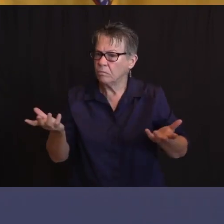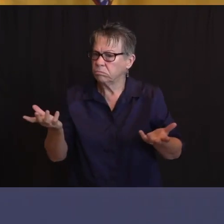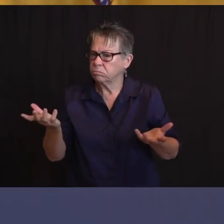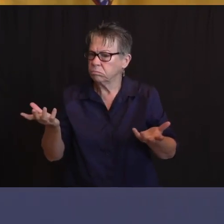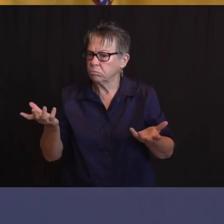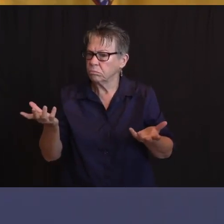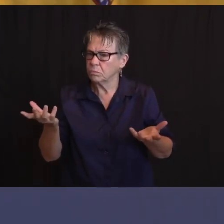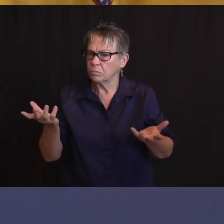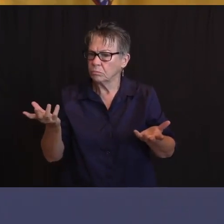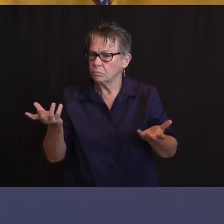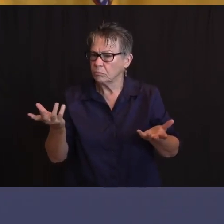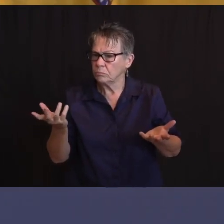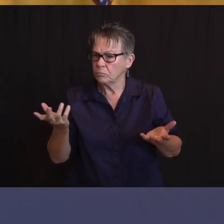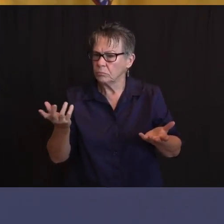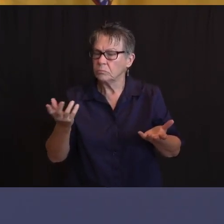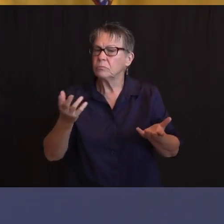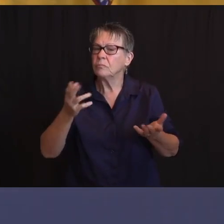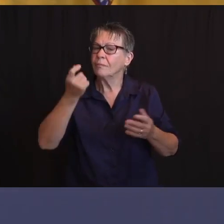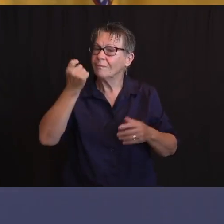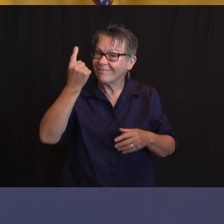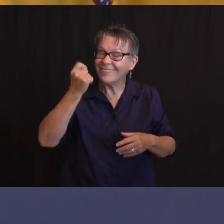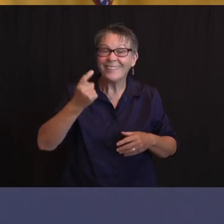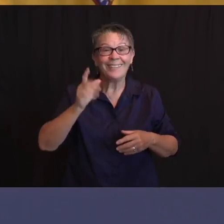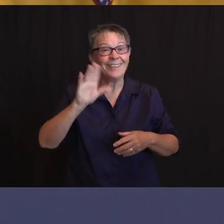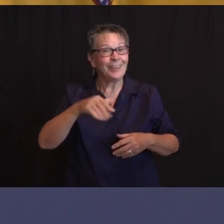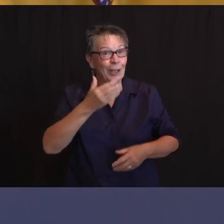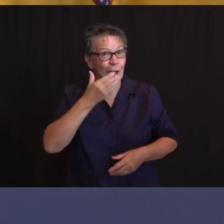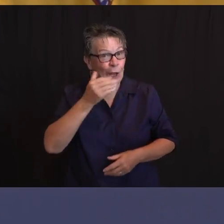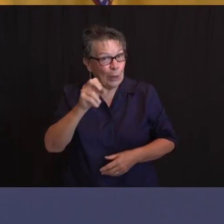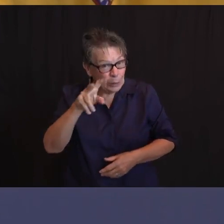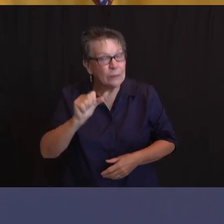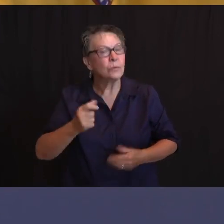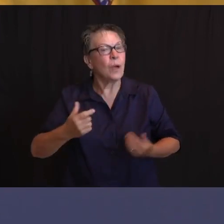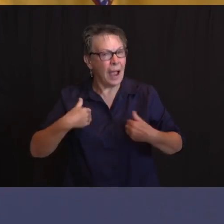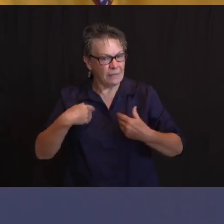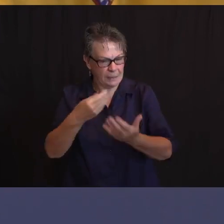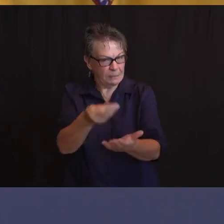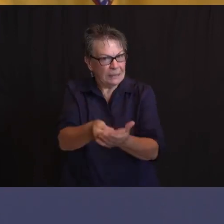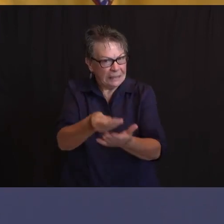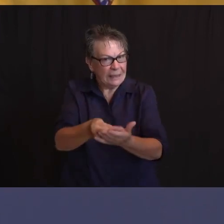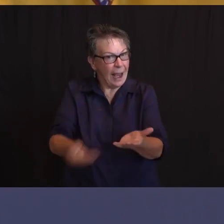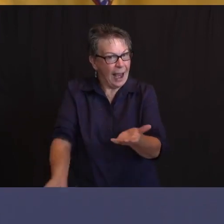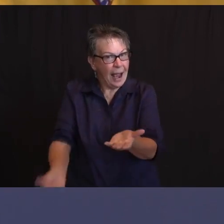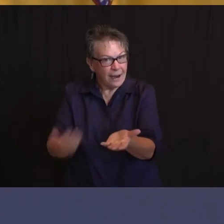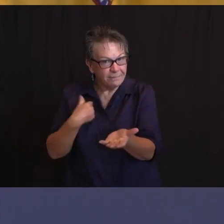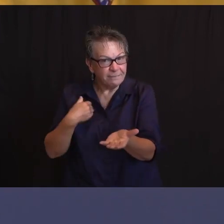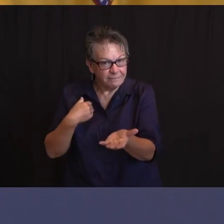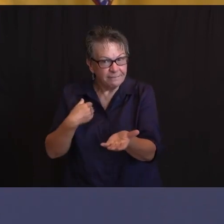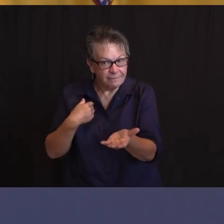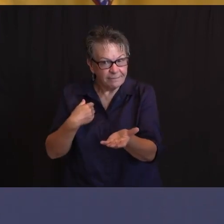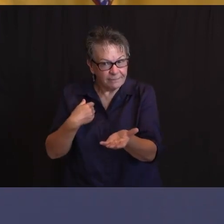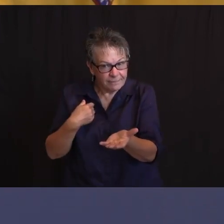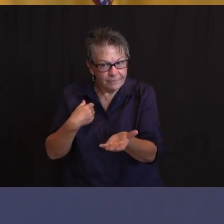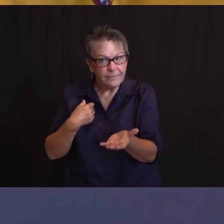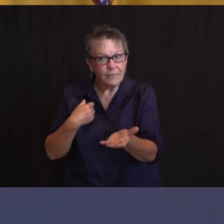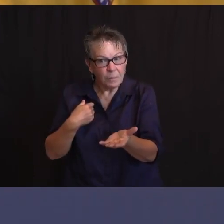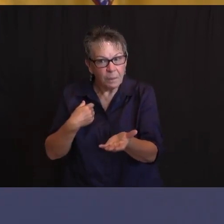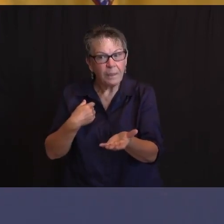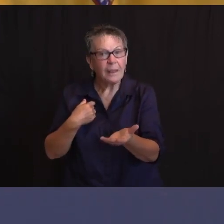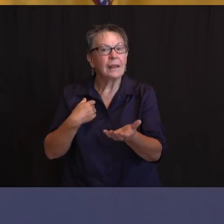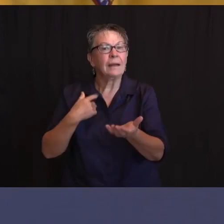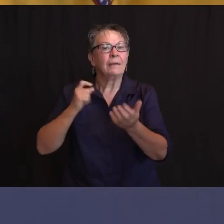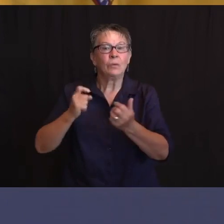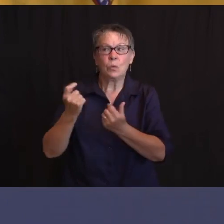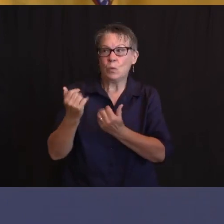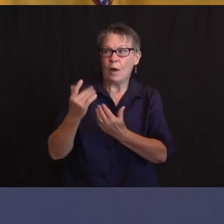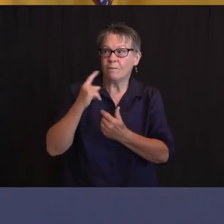on the device side. But we got to get the actual devices have got to get here, and there's too much of a